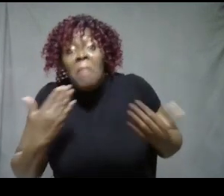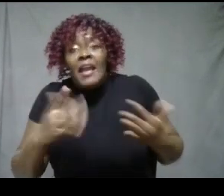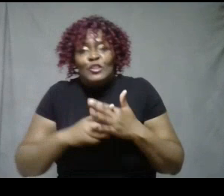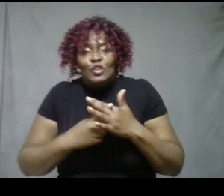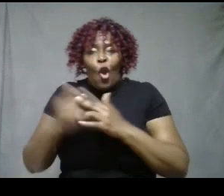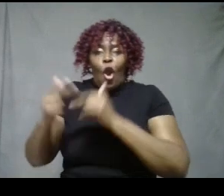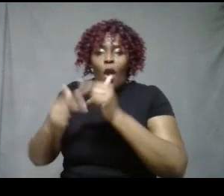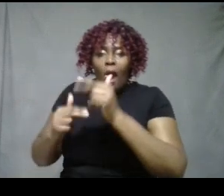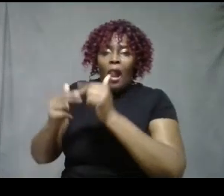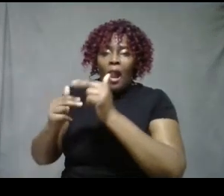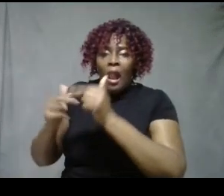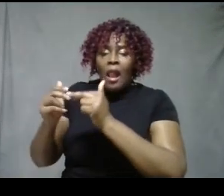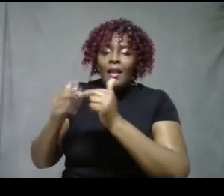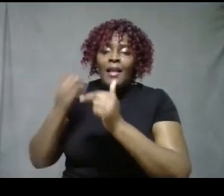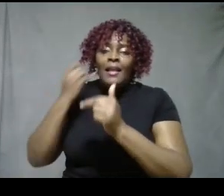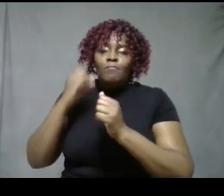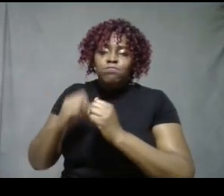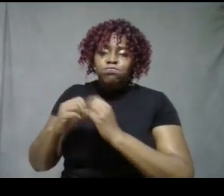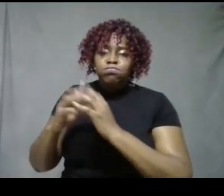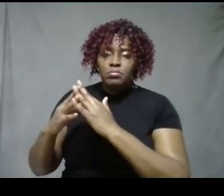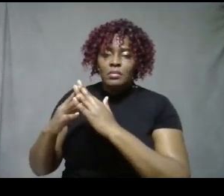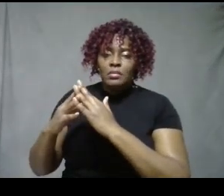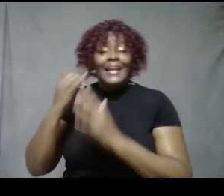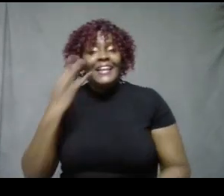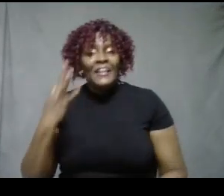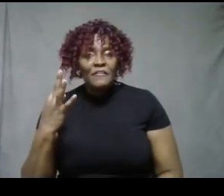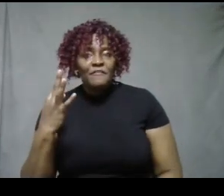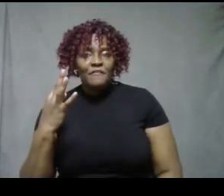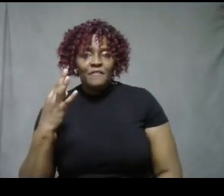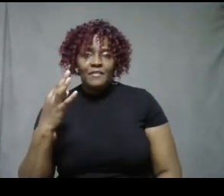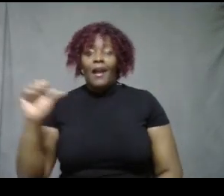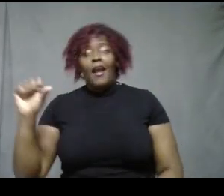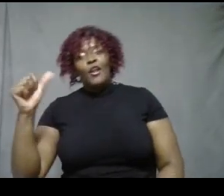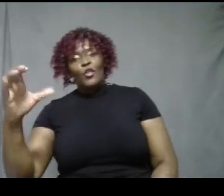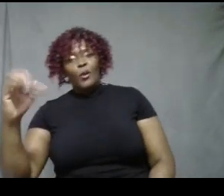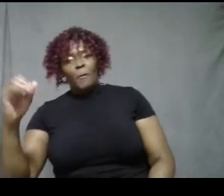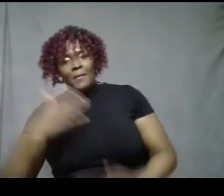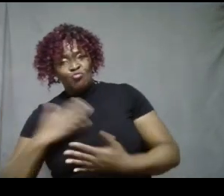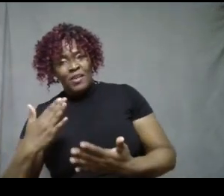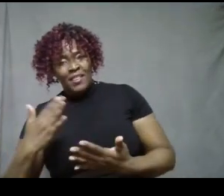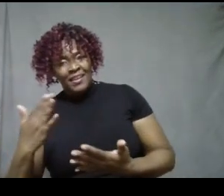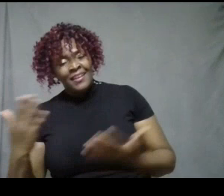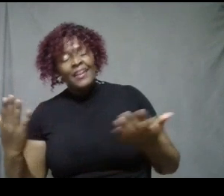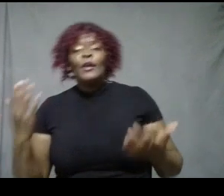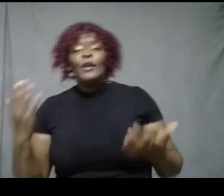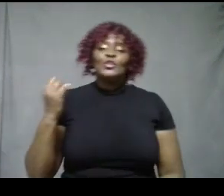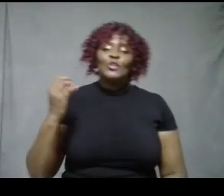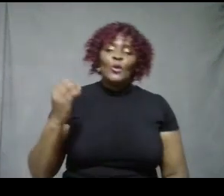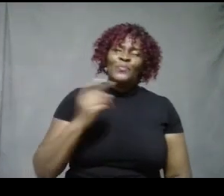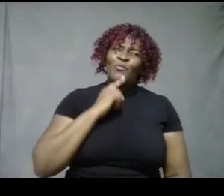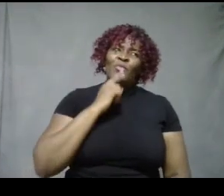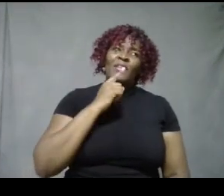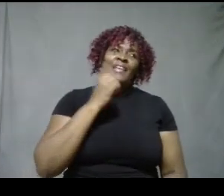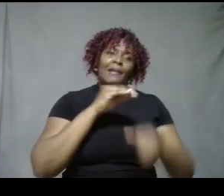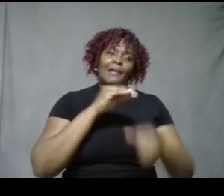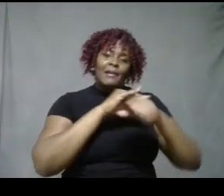if there's another developer that will come in for it. So I would say to you